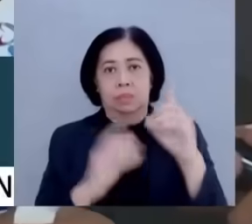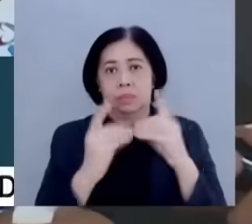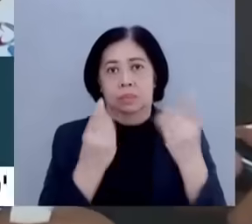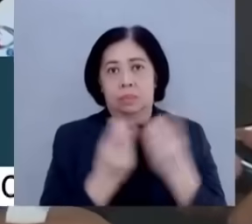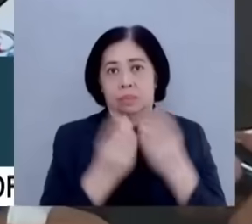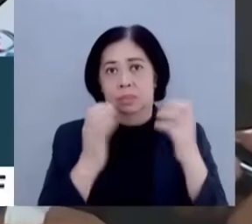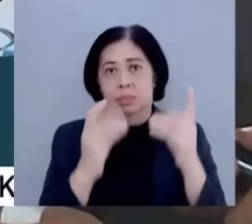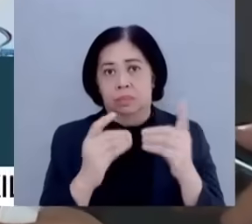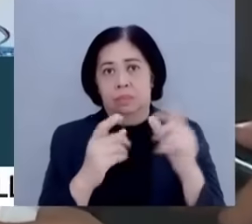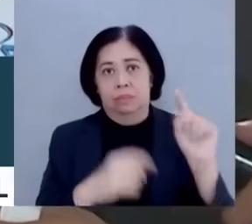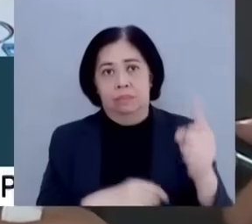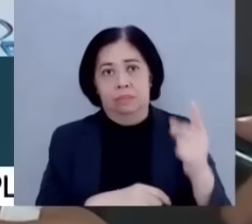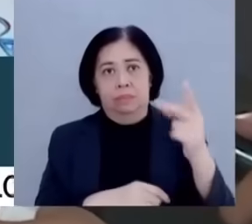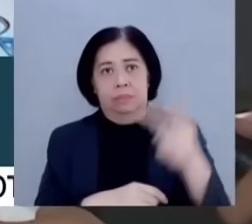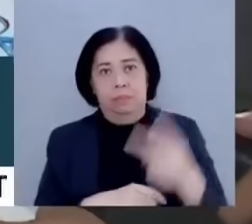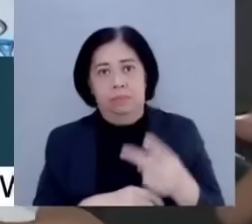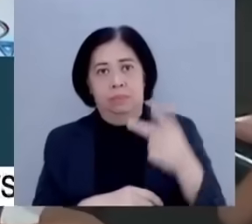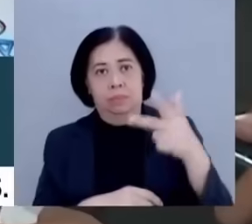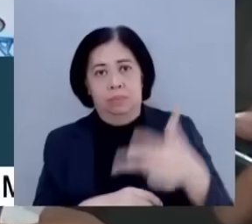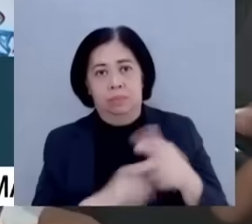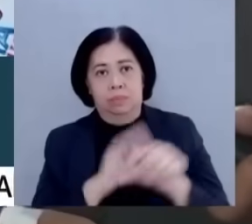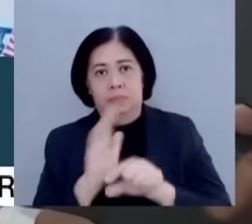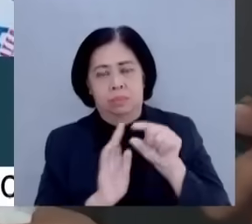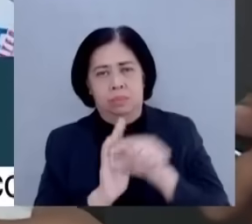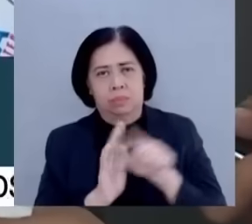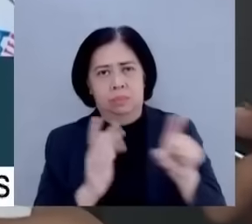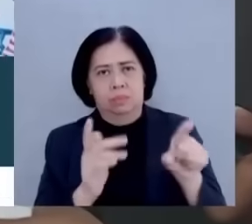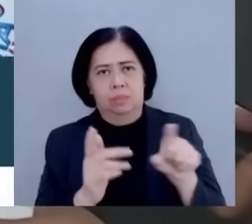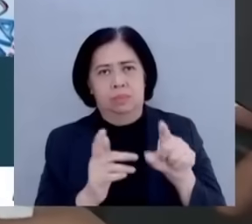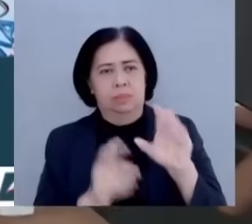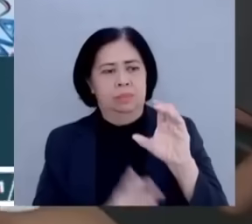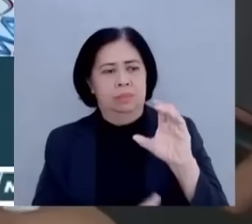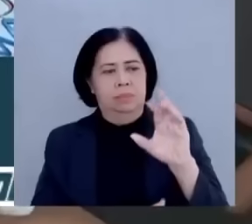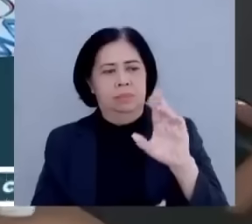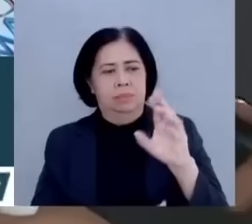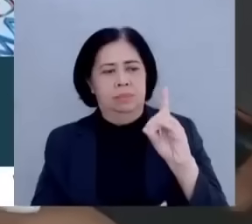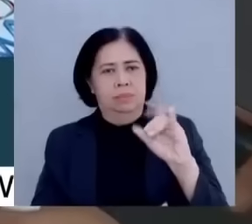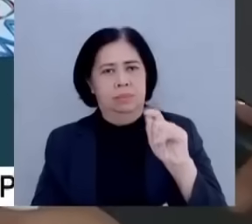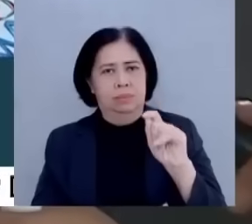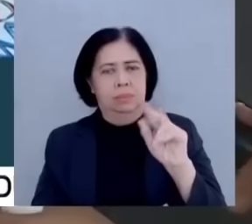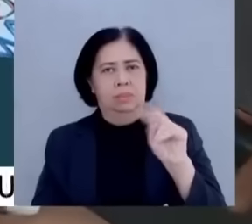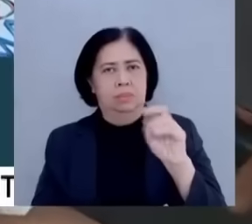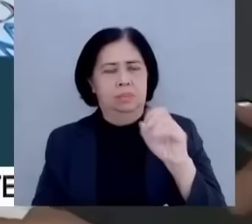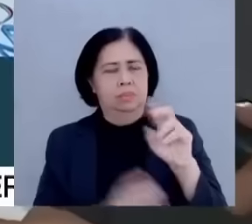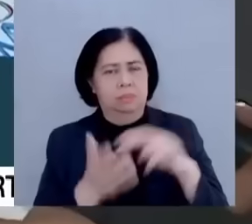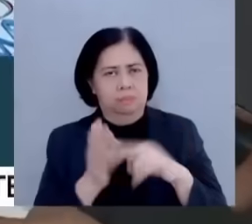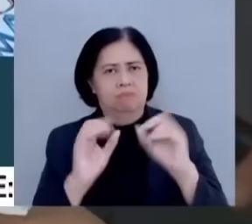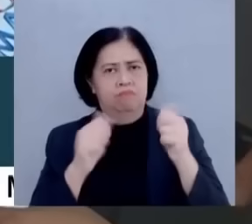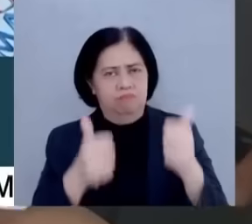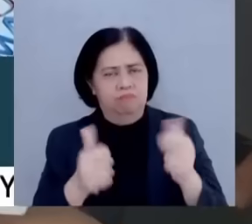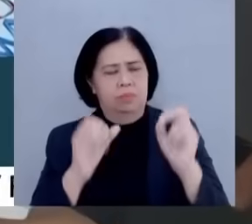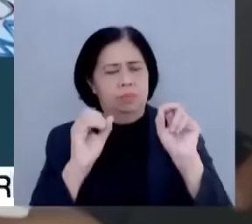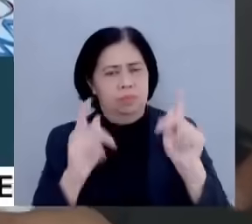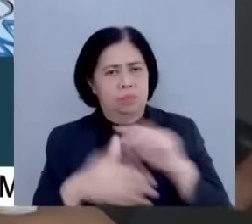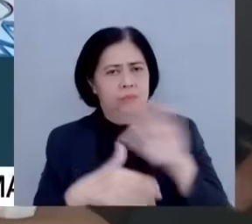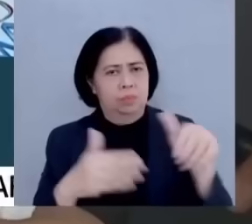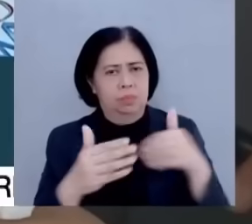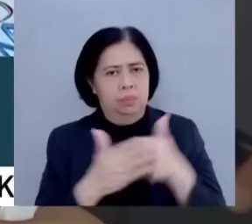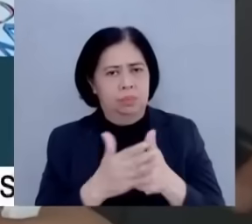first and second quarters, may credit notice na yon. Ibig sabihin, cleared na ang buong